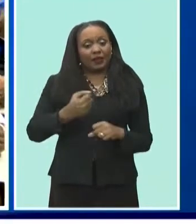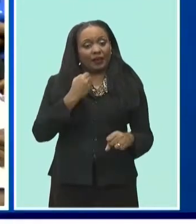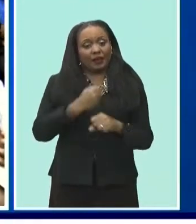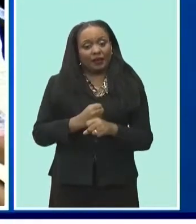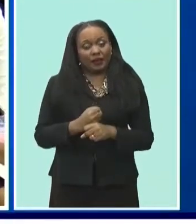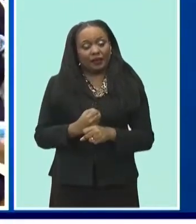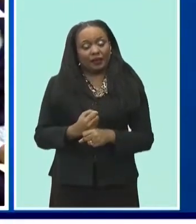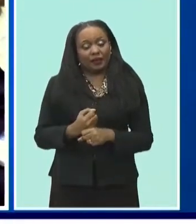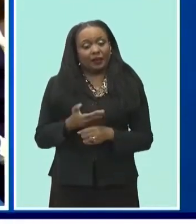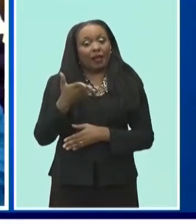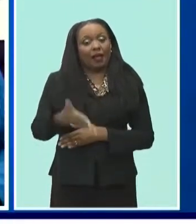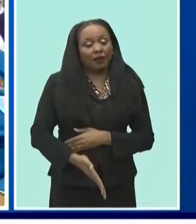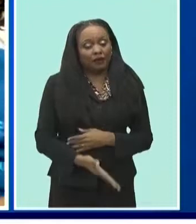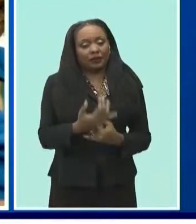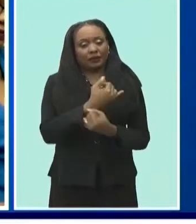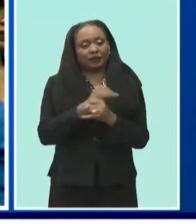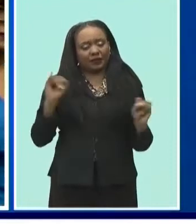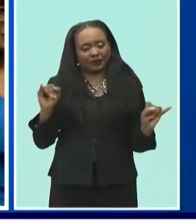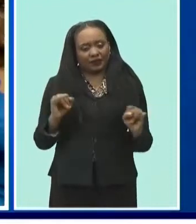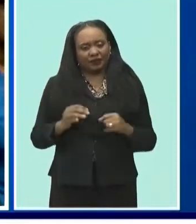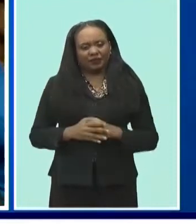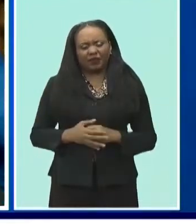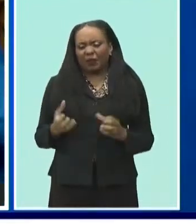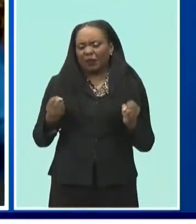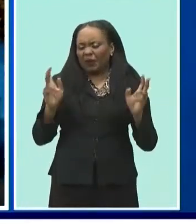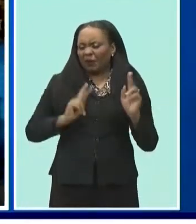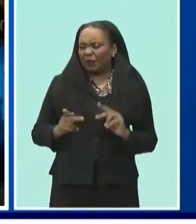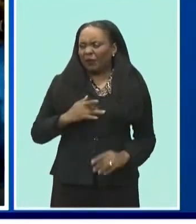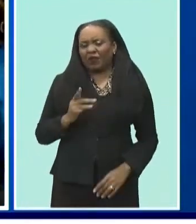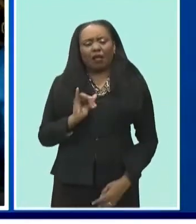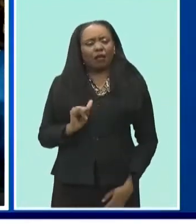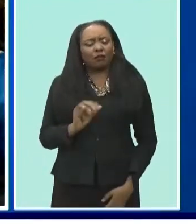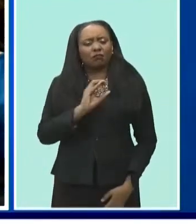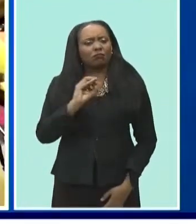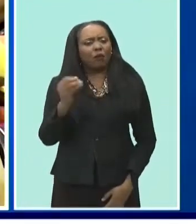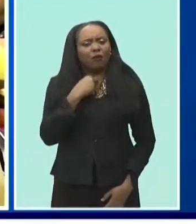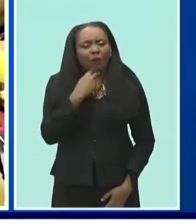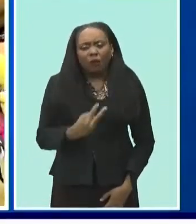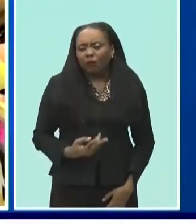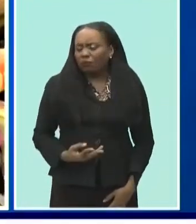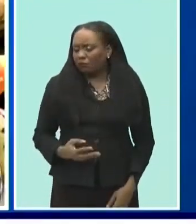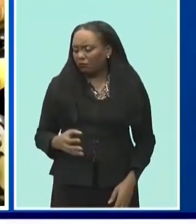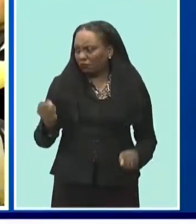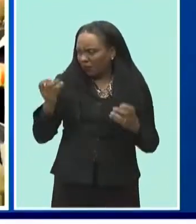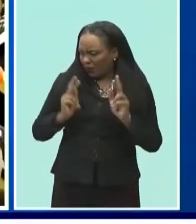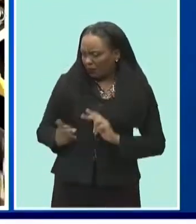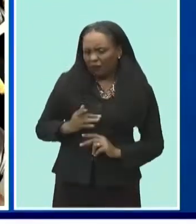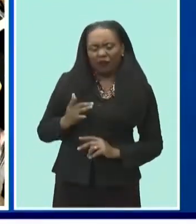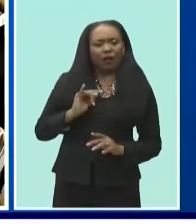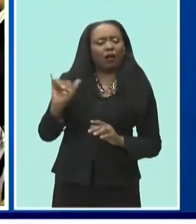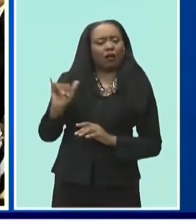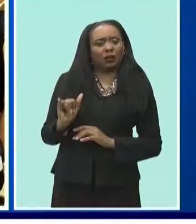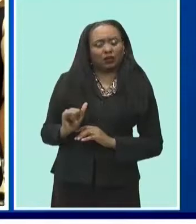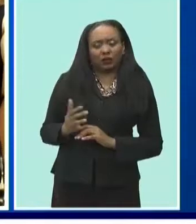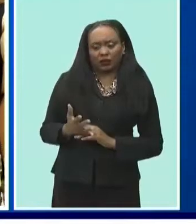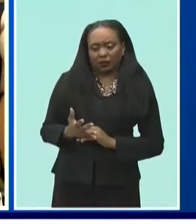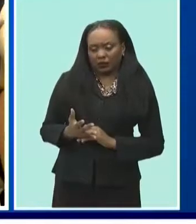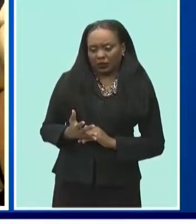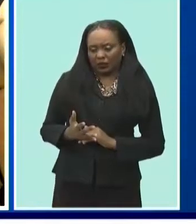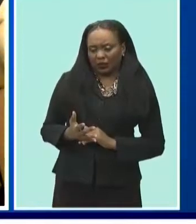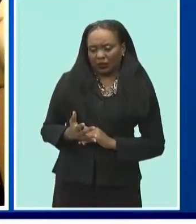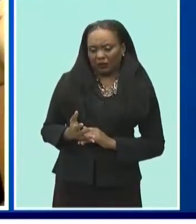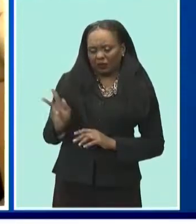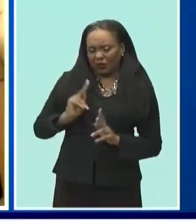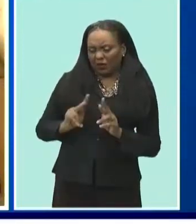that those who were voiceless, those who were not represented by the news of the day, those who were